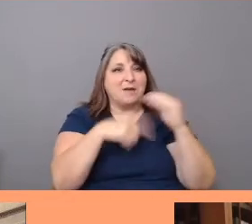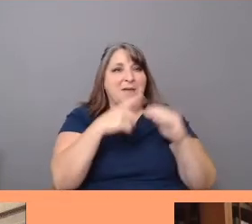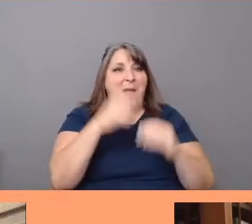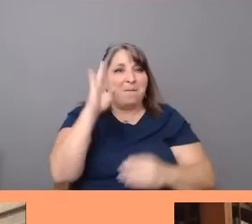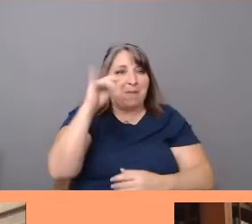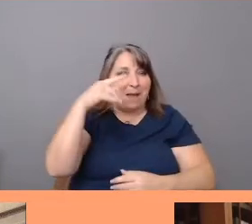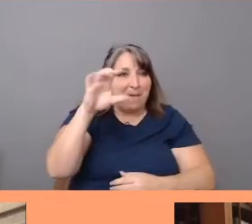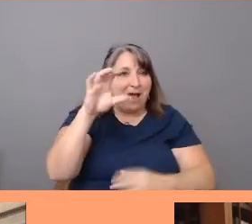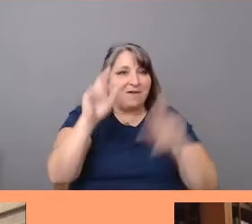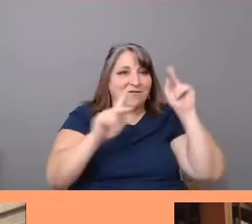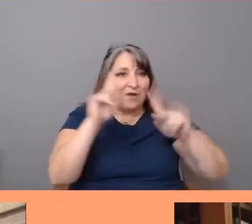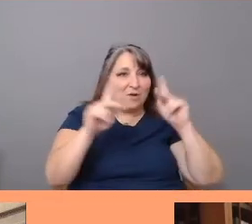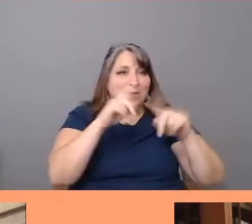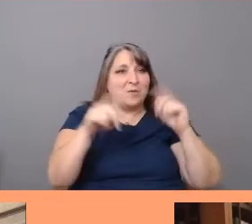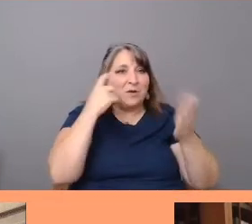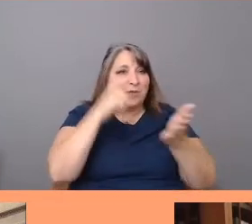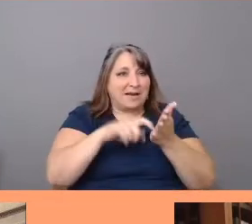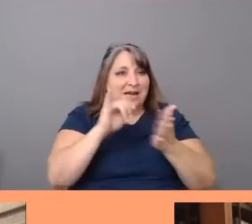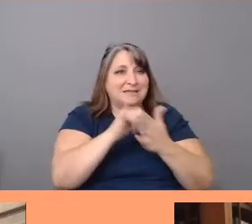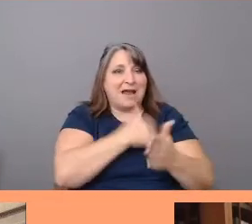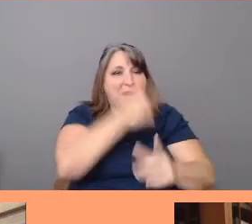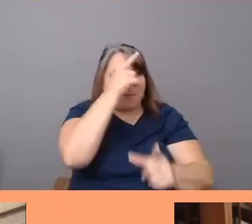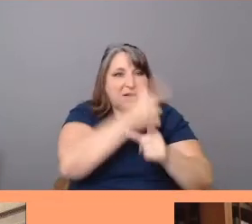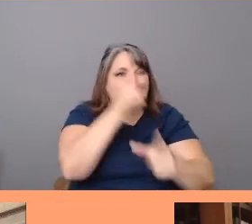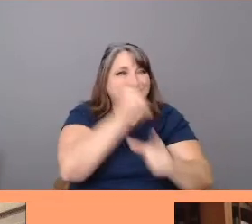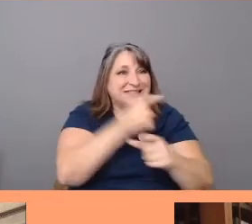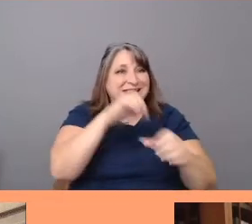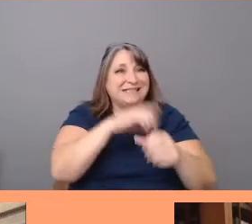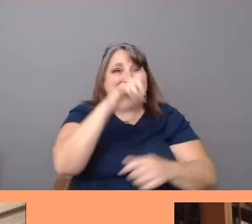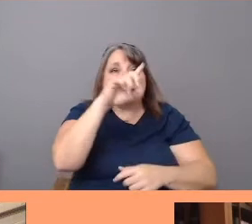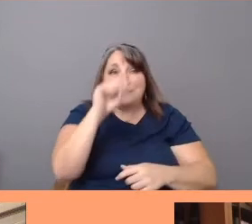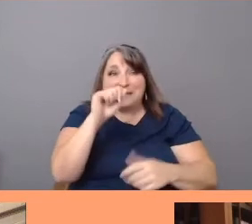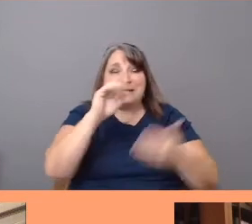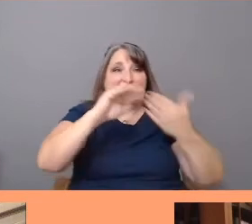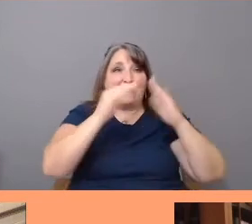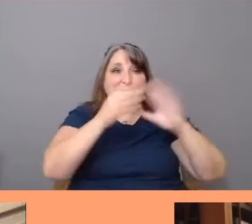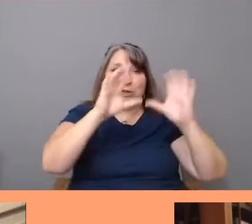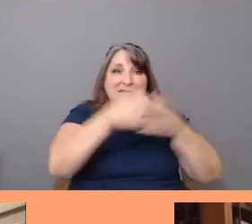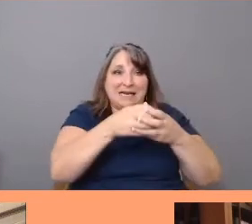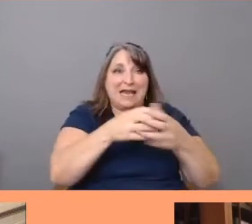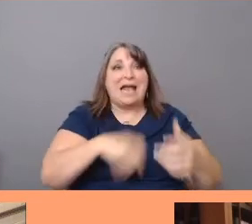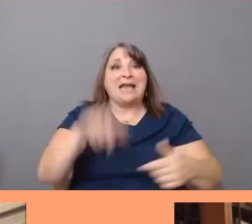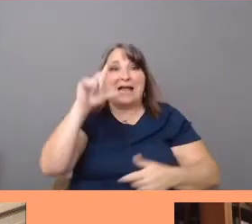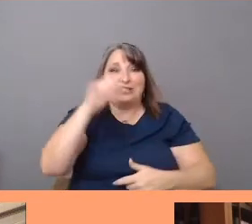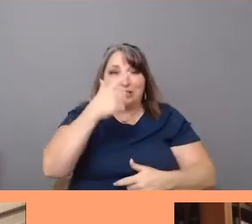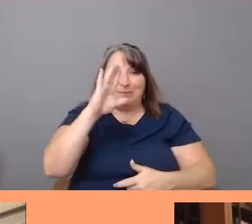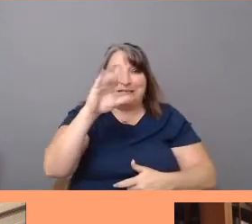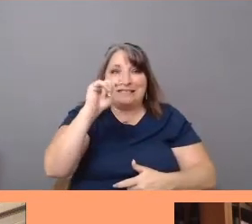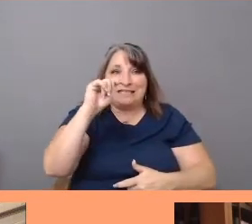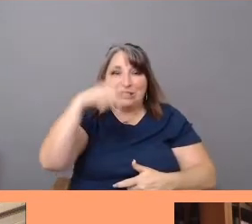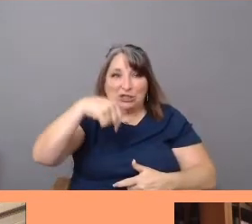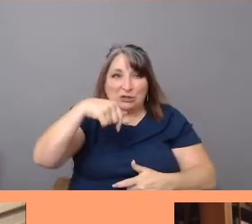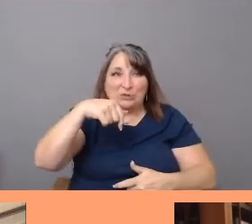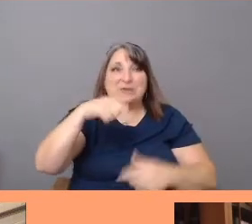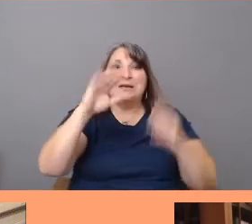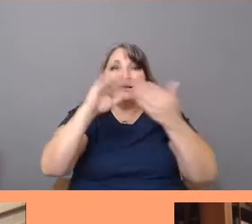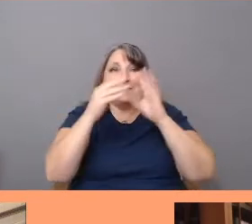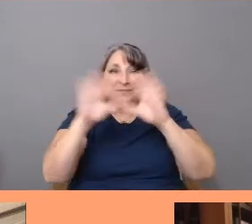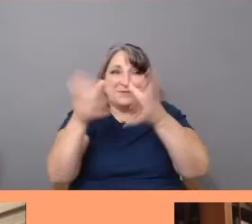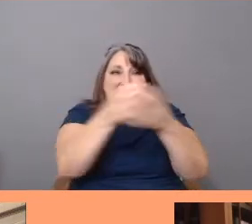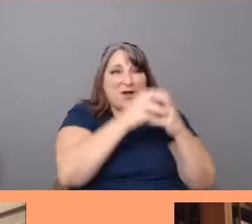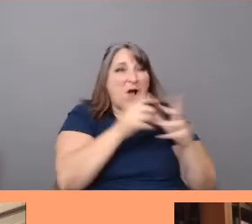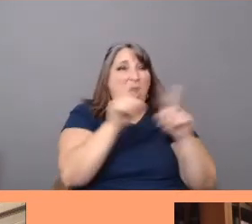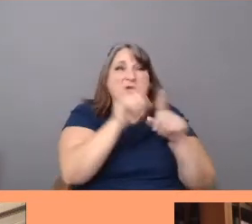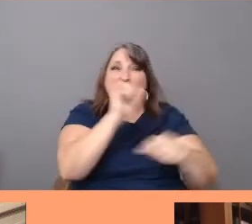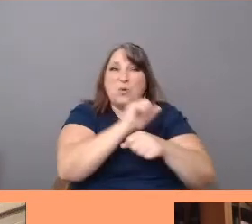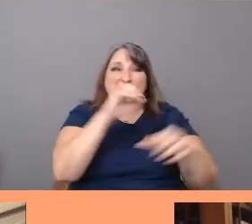but we recognize that our brothers and sisters in the disability community and in the LGBTQ community also work in spaces that don't represent